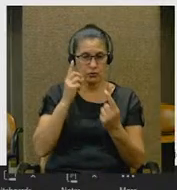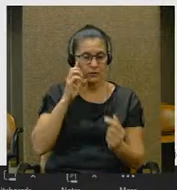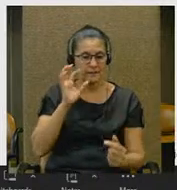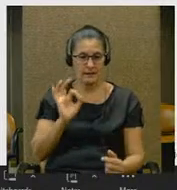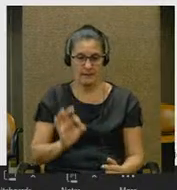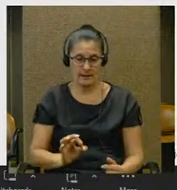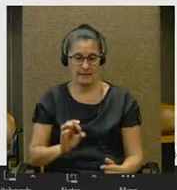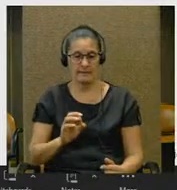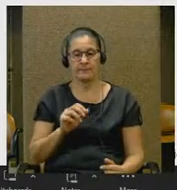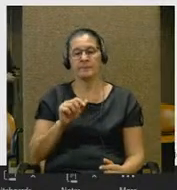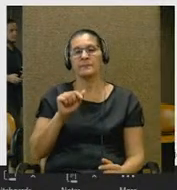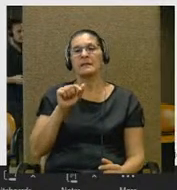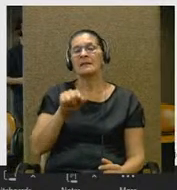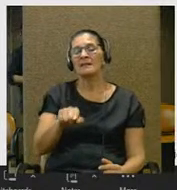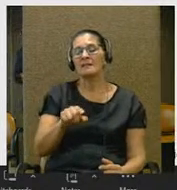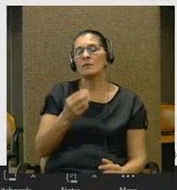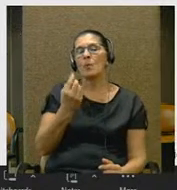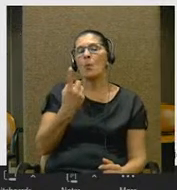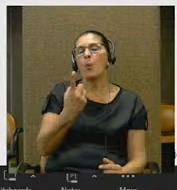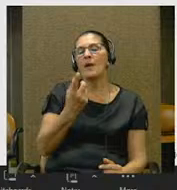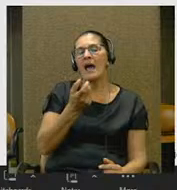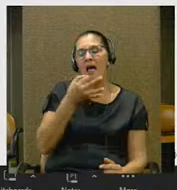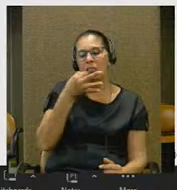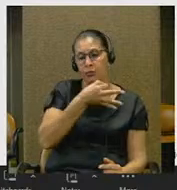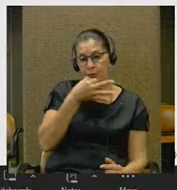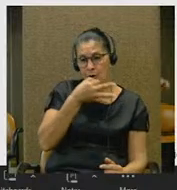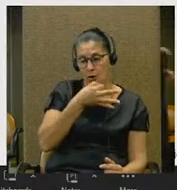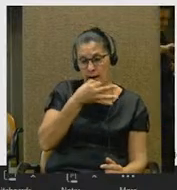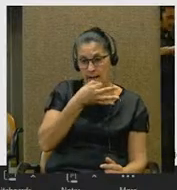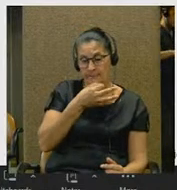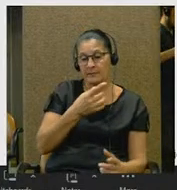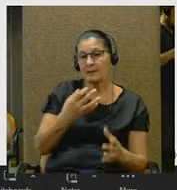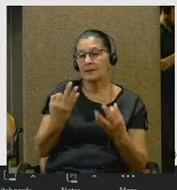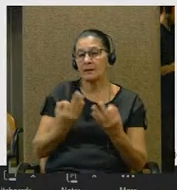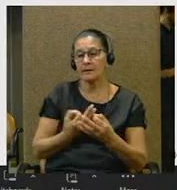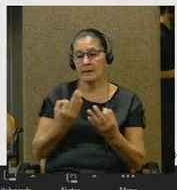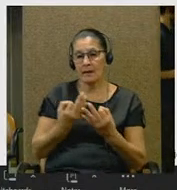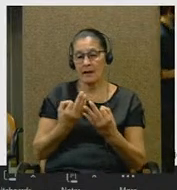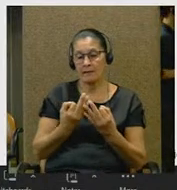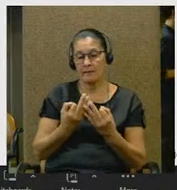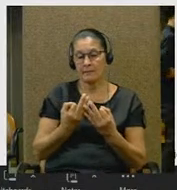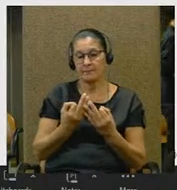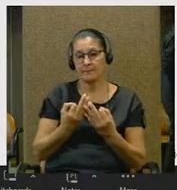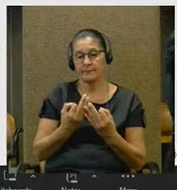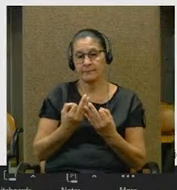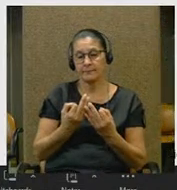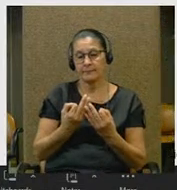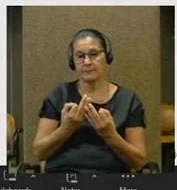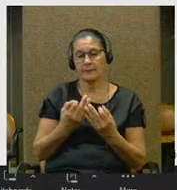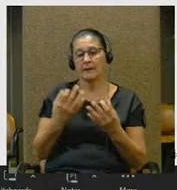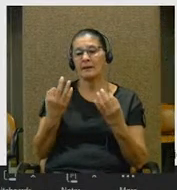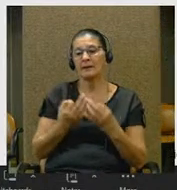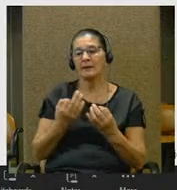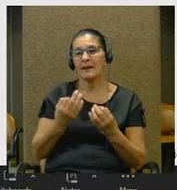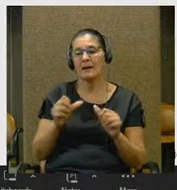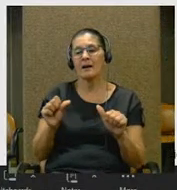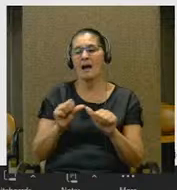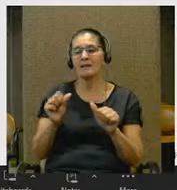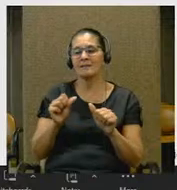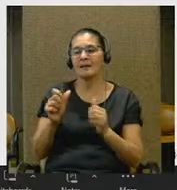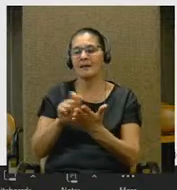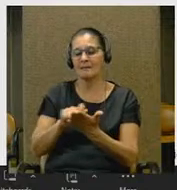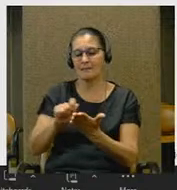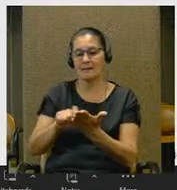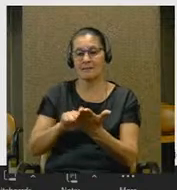a class of drugs that are commonly prescribed or administered by doctors to reduce pain, sometimes to treat coughing, sometimes